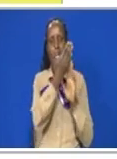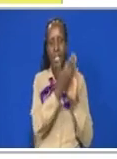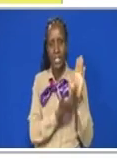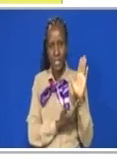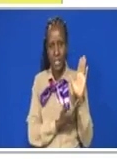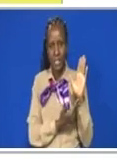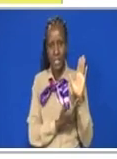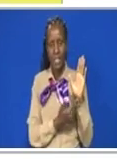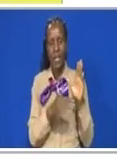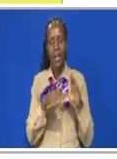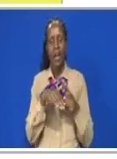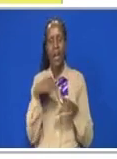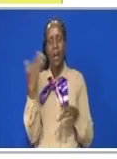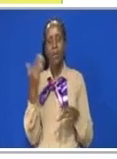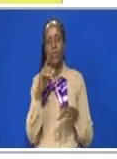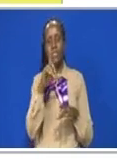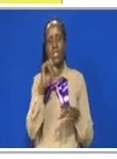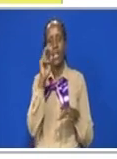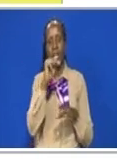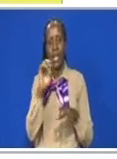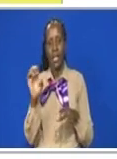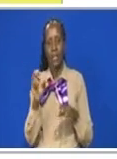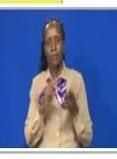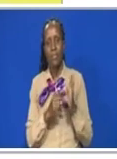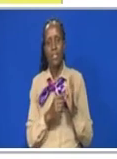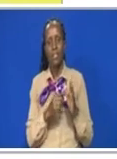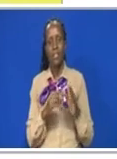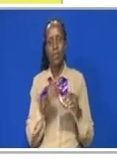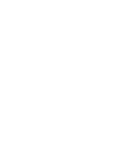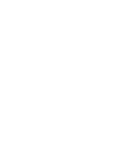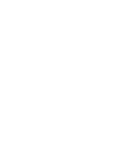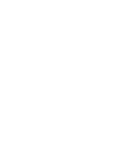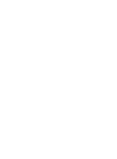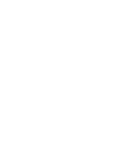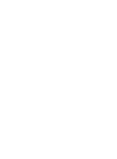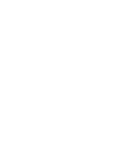outline. That means to just give one statement.